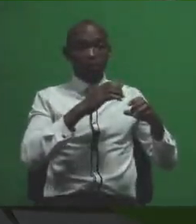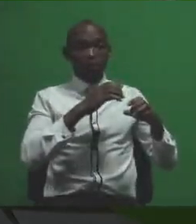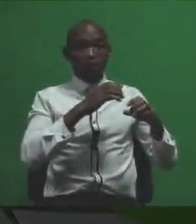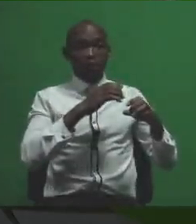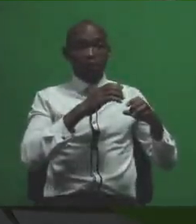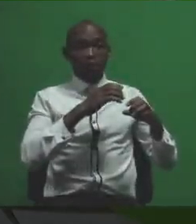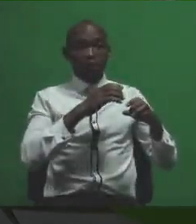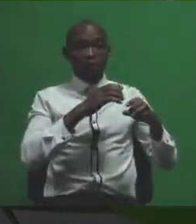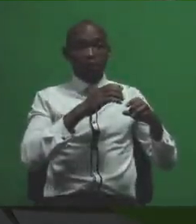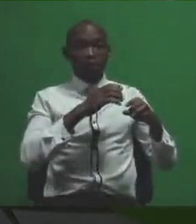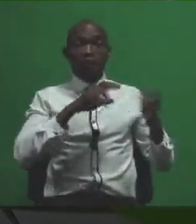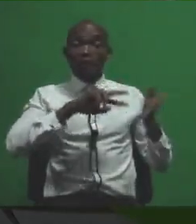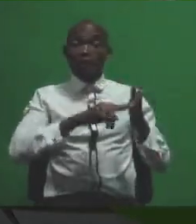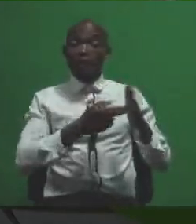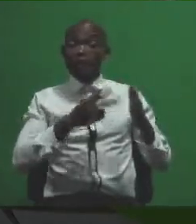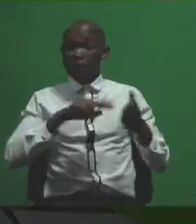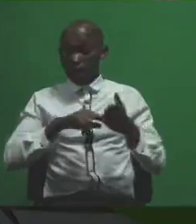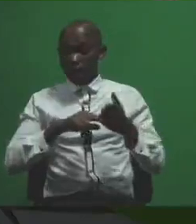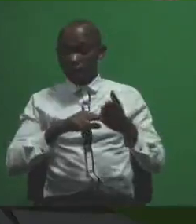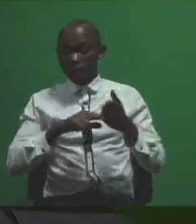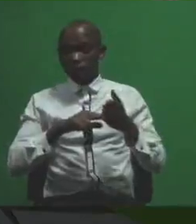today is,